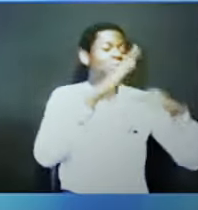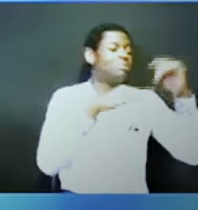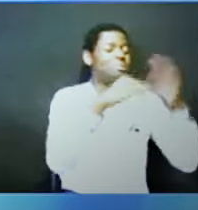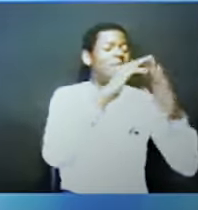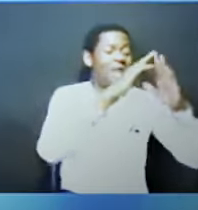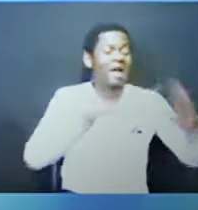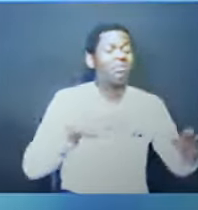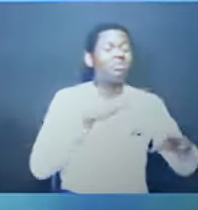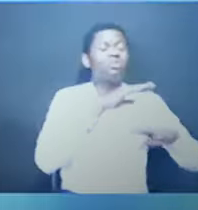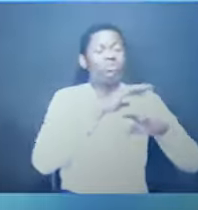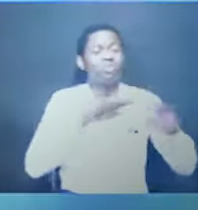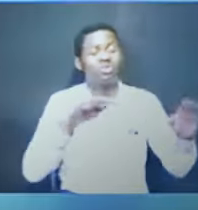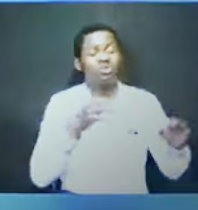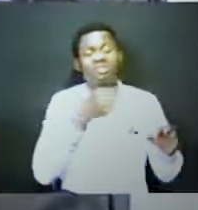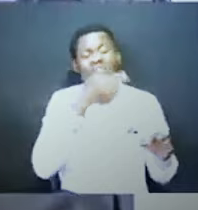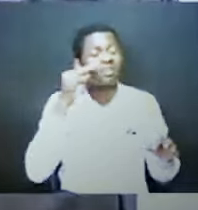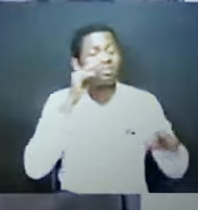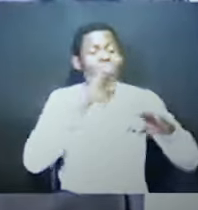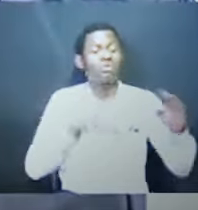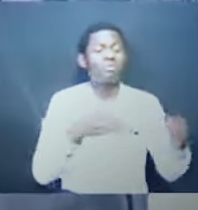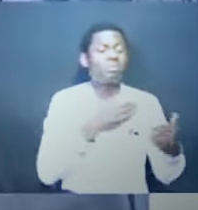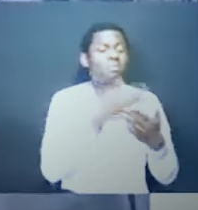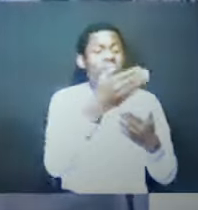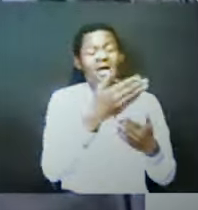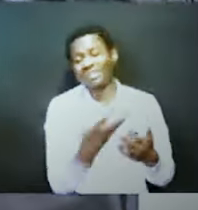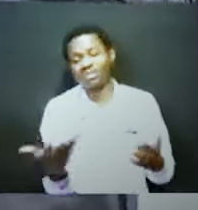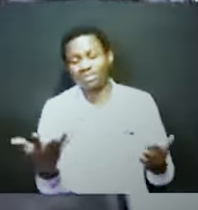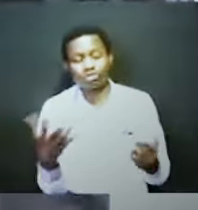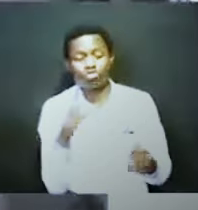don't own vineyards. I'm not saying that.